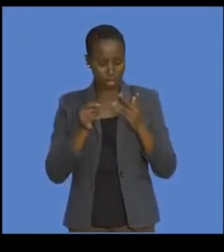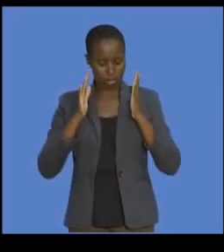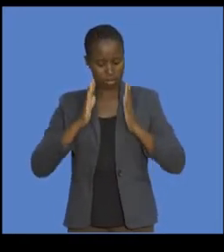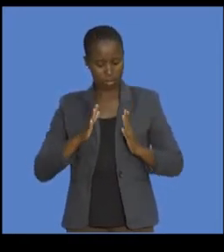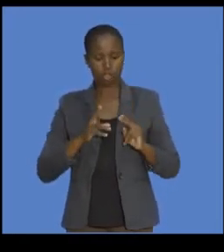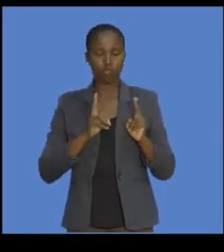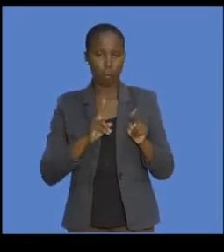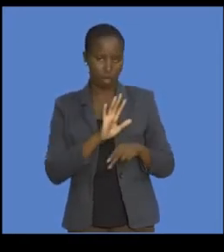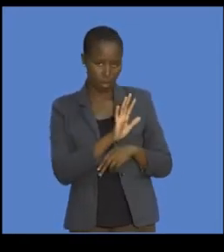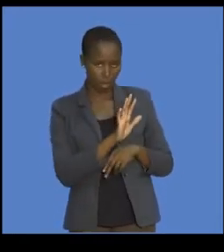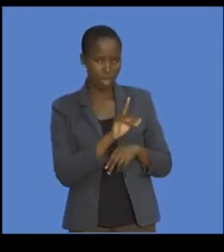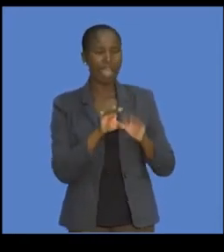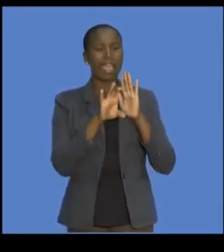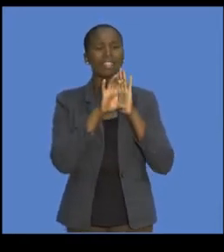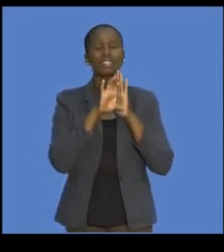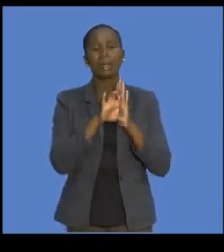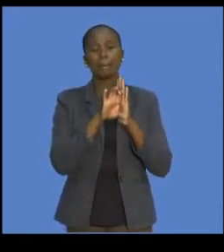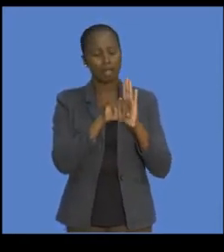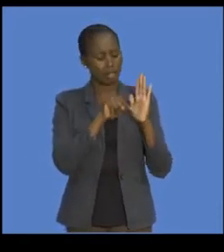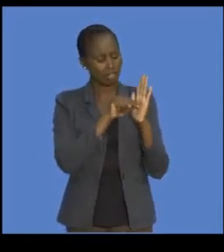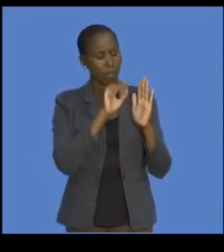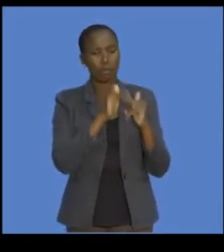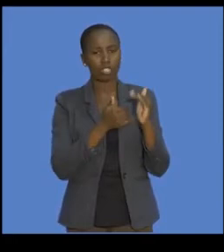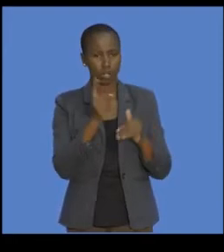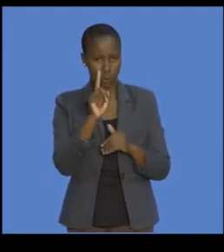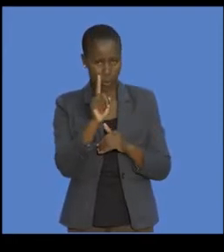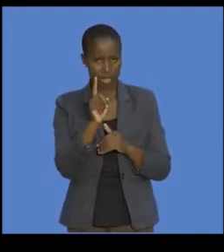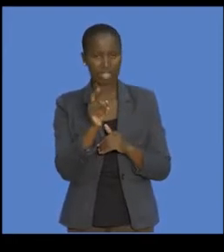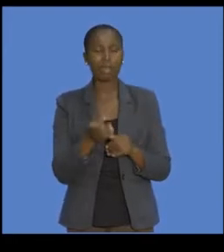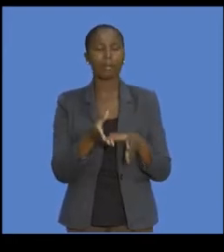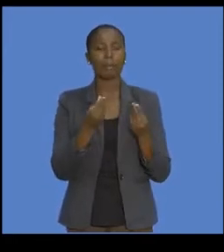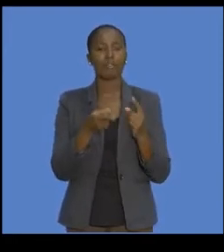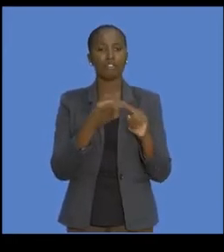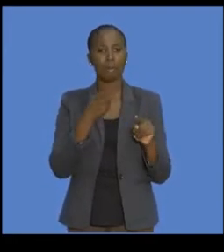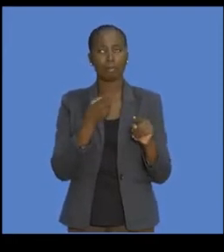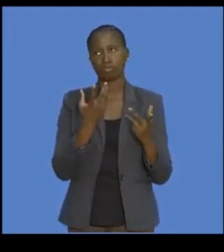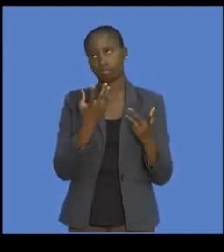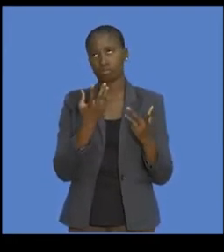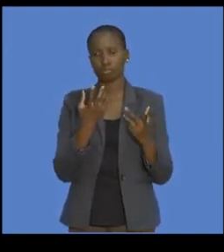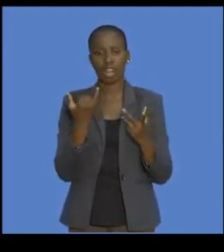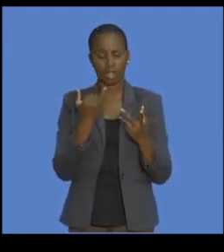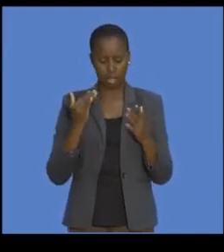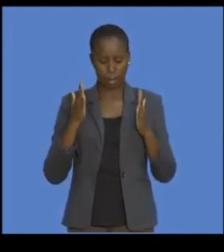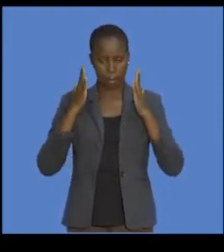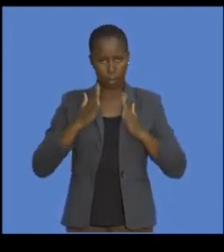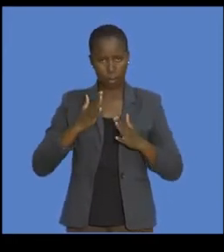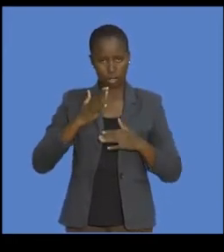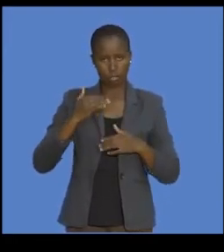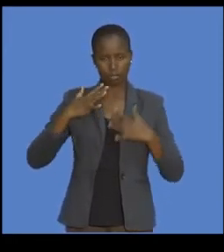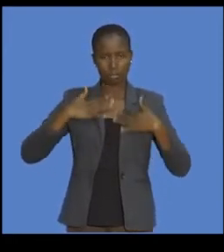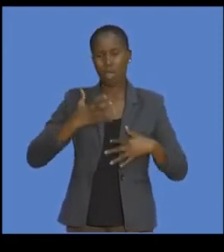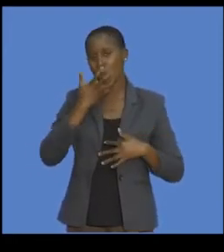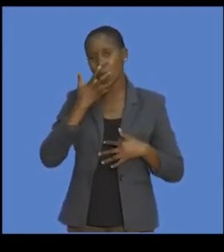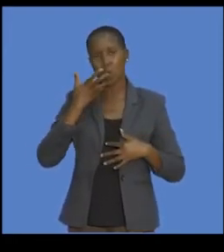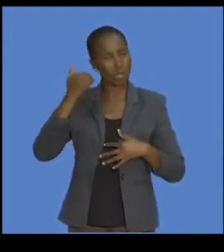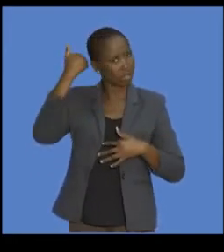be, examples of processes controlled by a negative feedback include the body temperature, the control of blood sugar